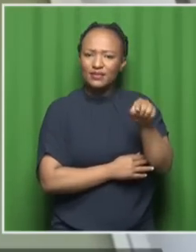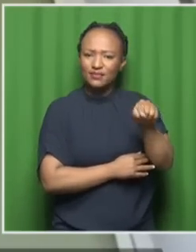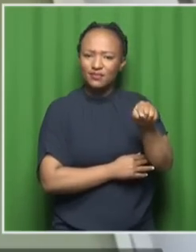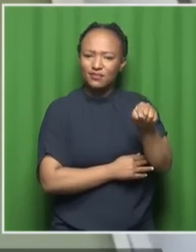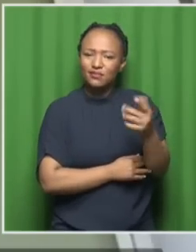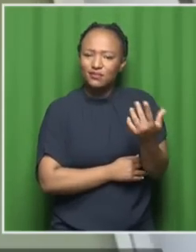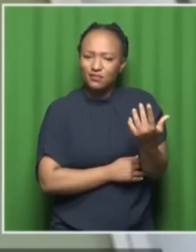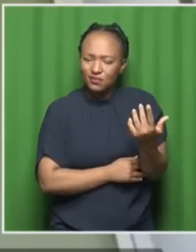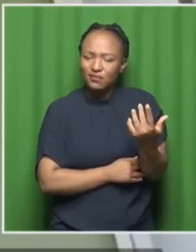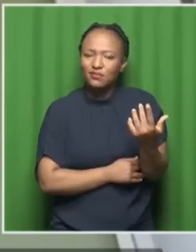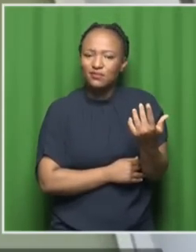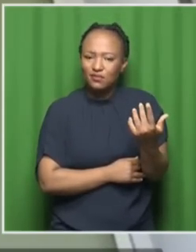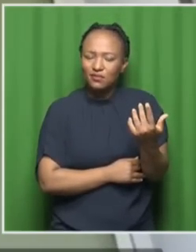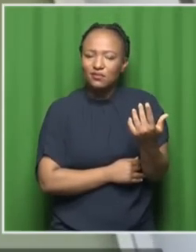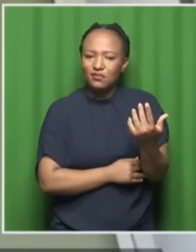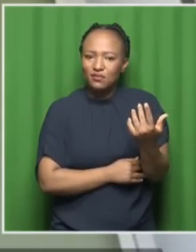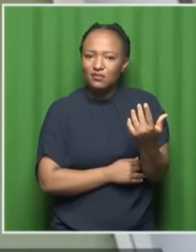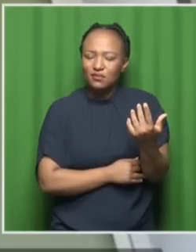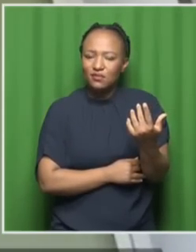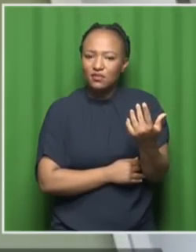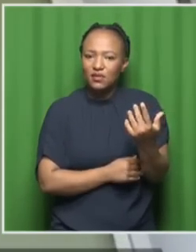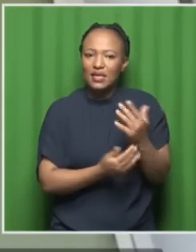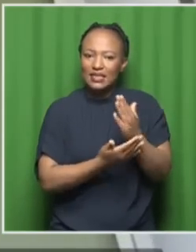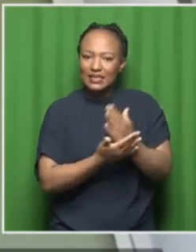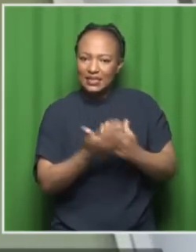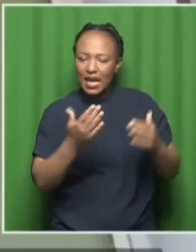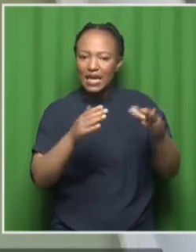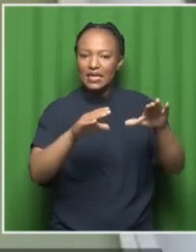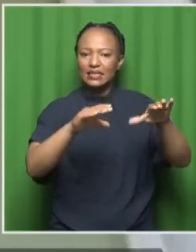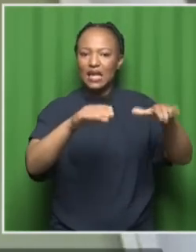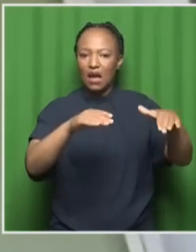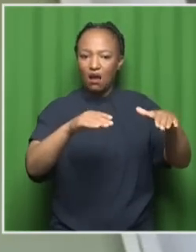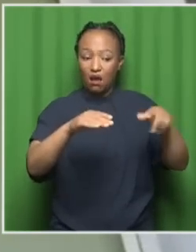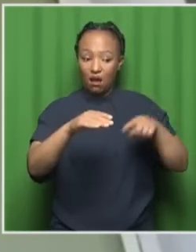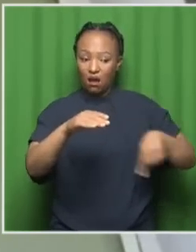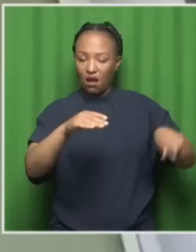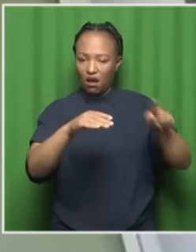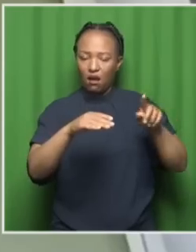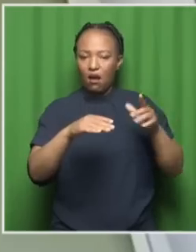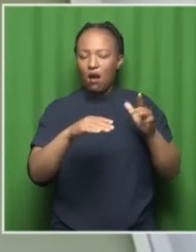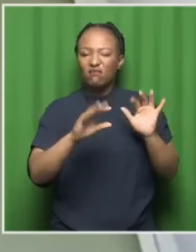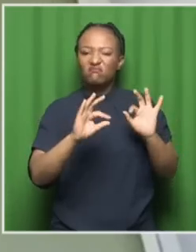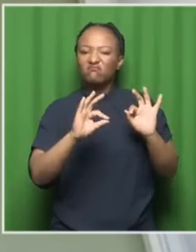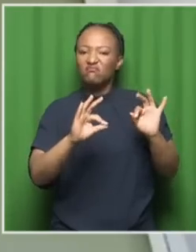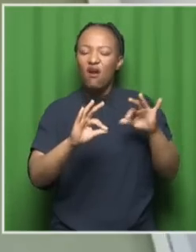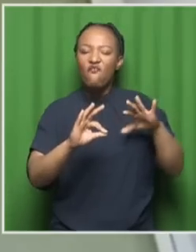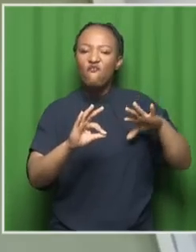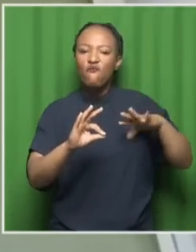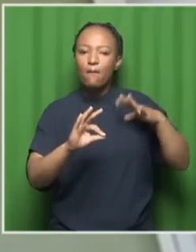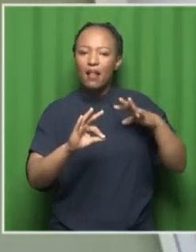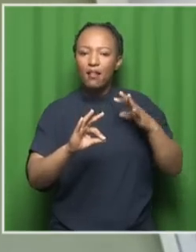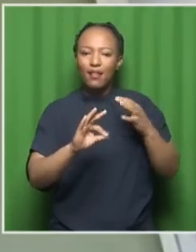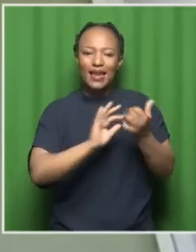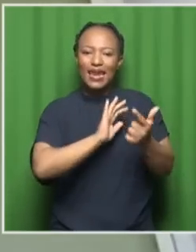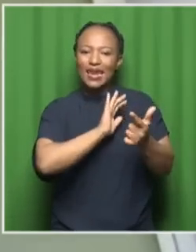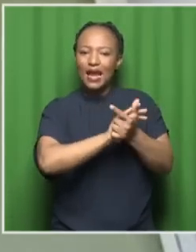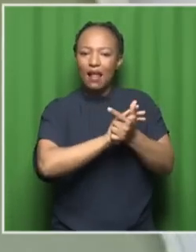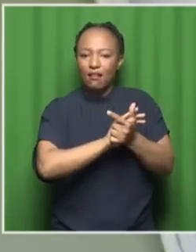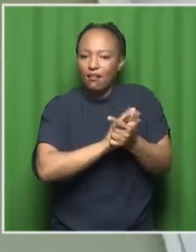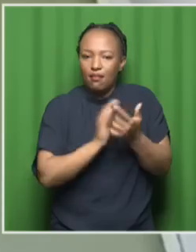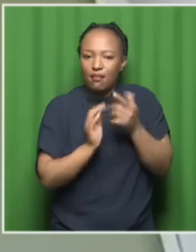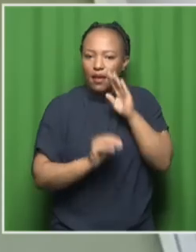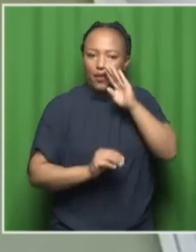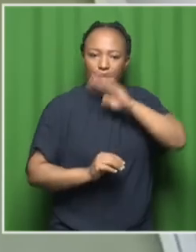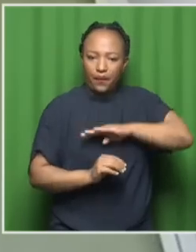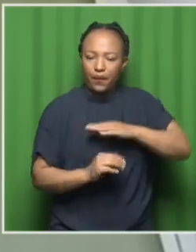the industry, the sector is not formalized. What we have done is we have formalized the sector, like